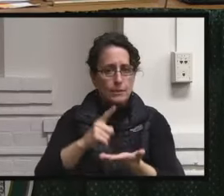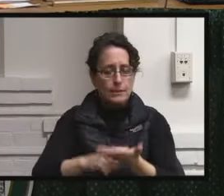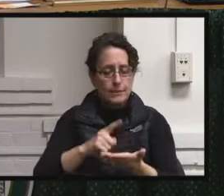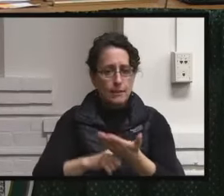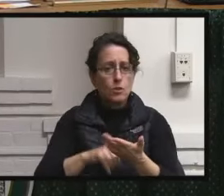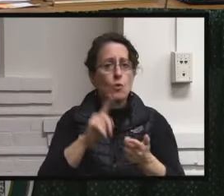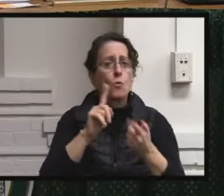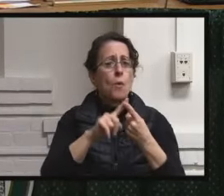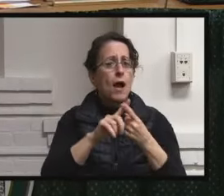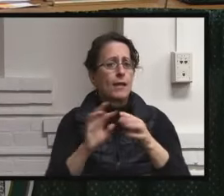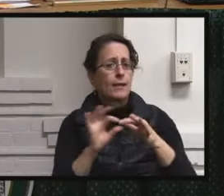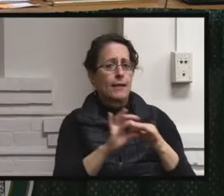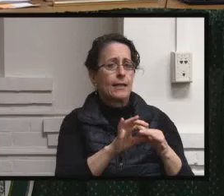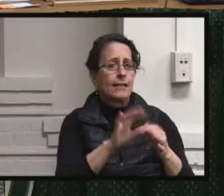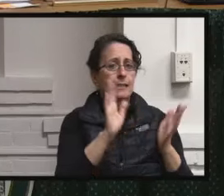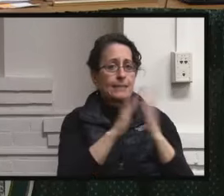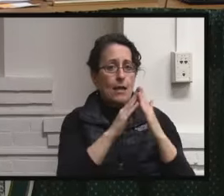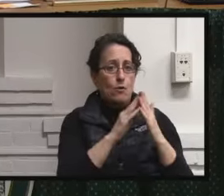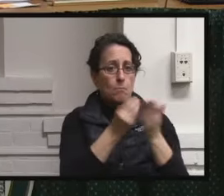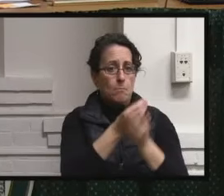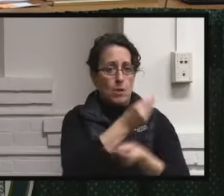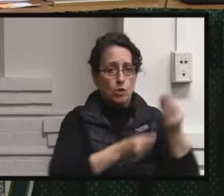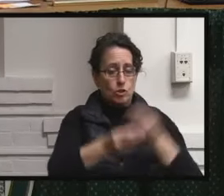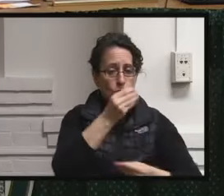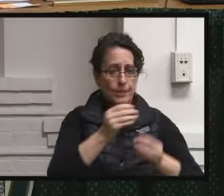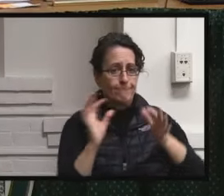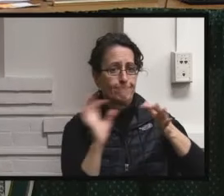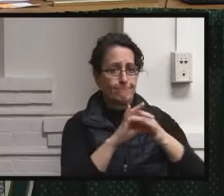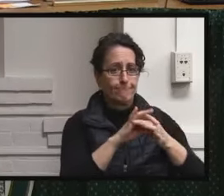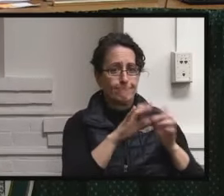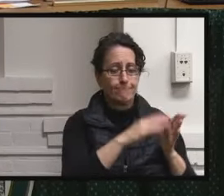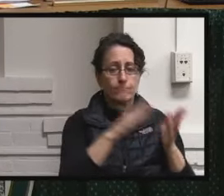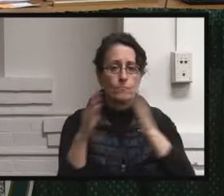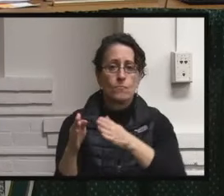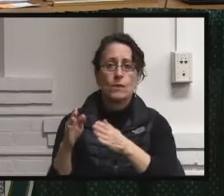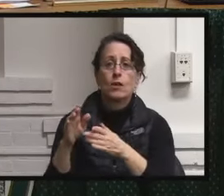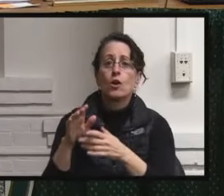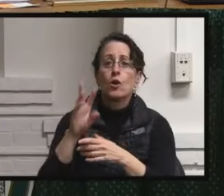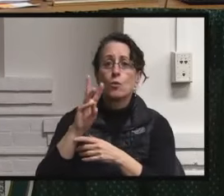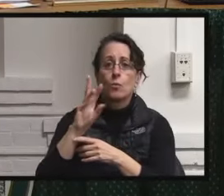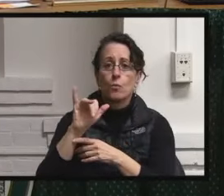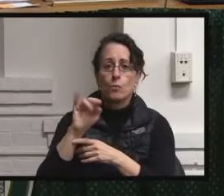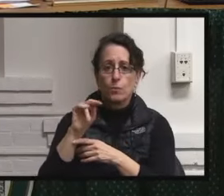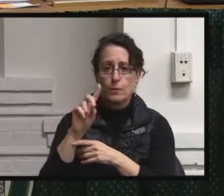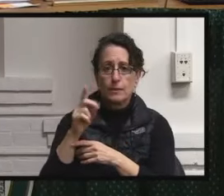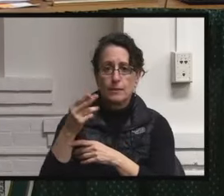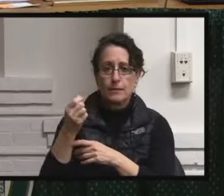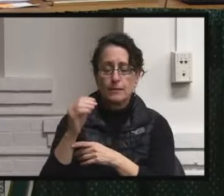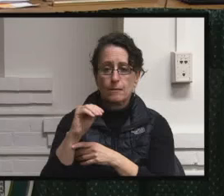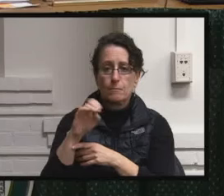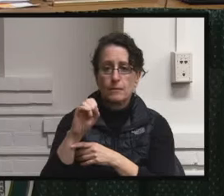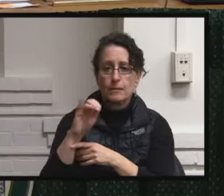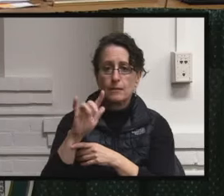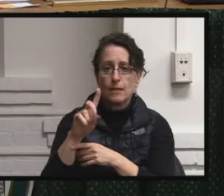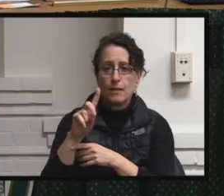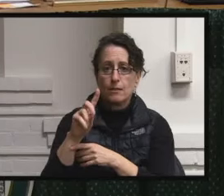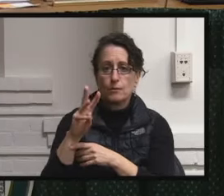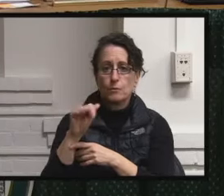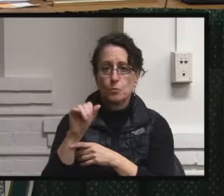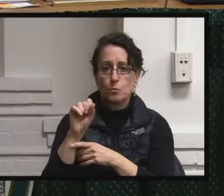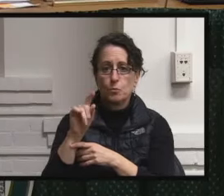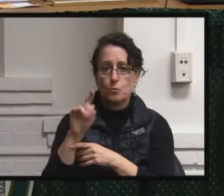town's budget and the Wyndham Solid Waste Management District budget, with the goal of trying